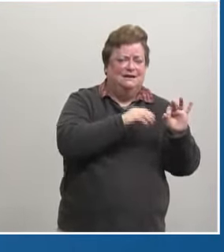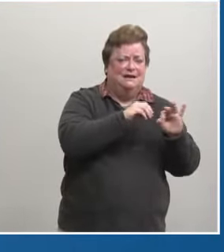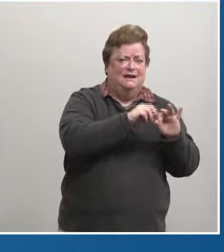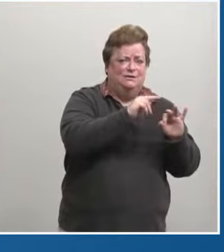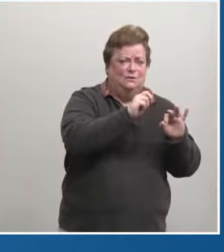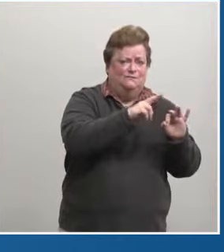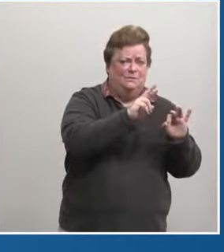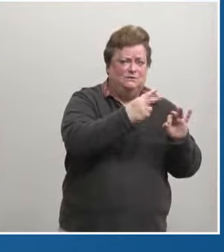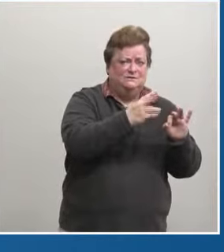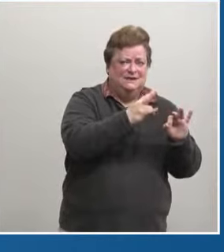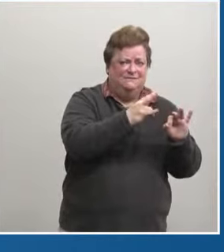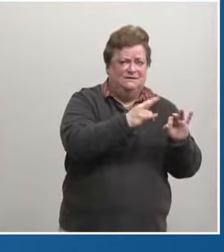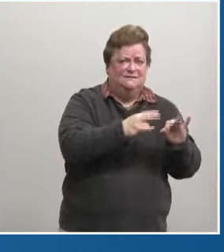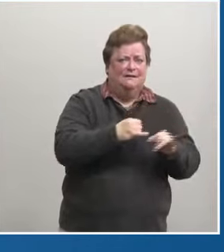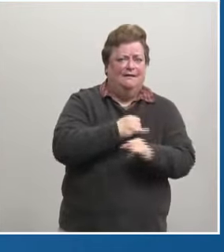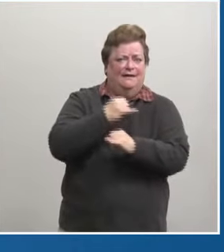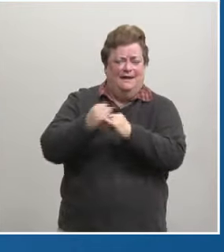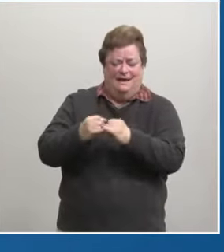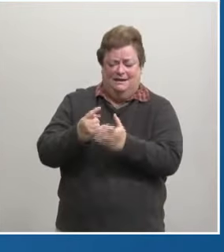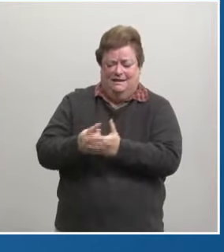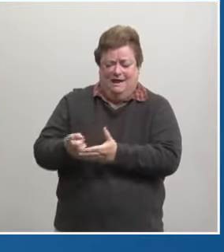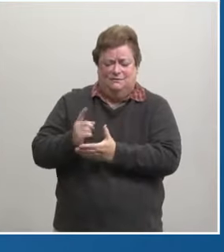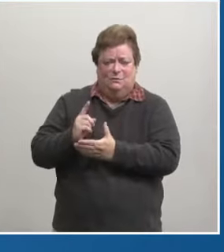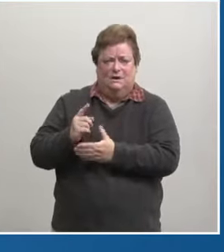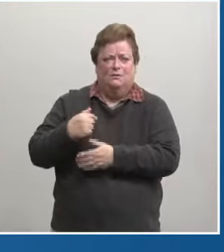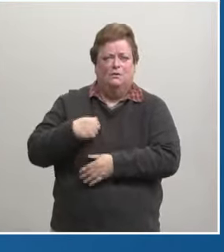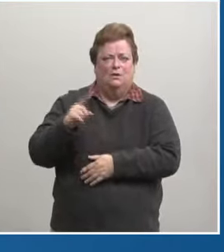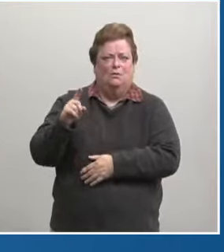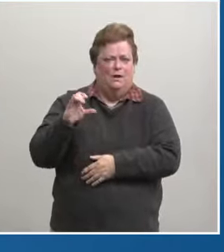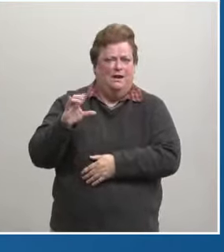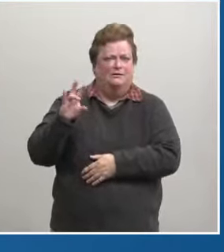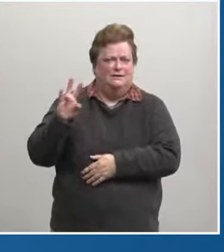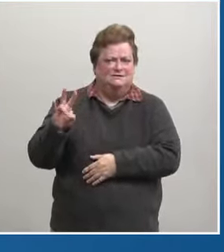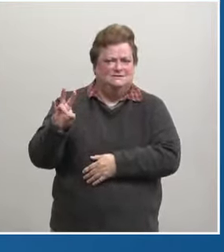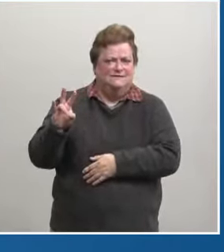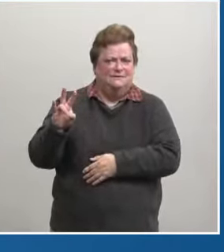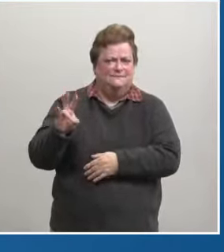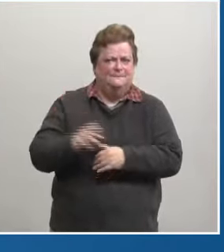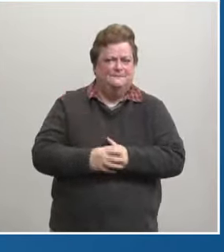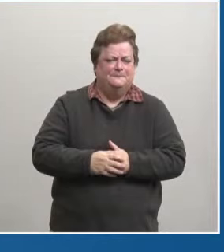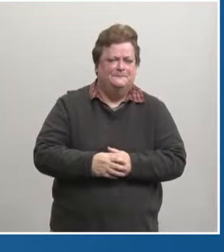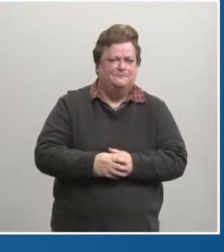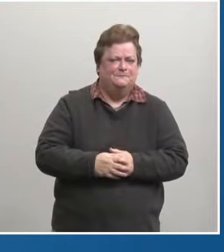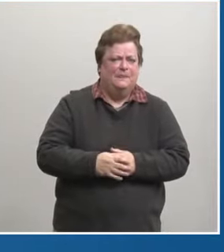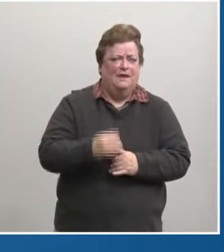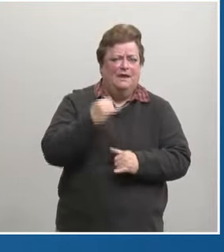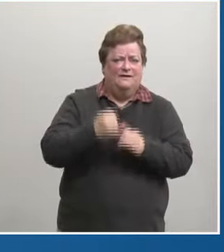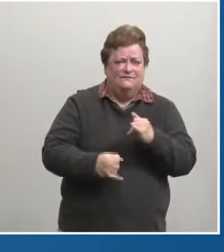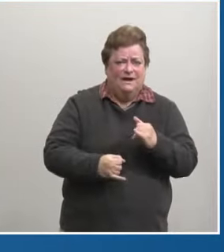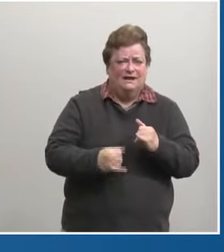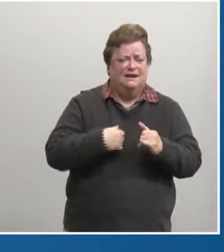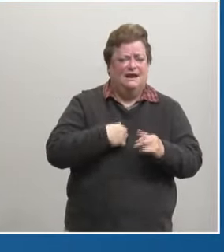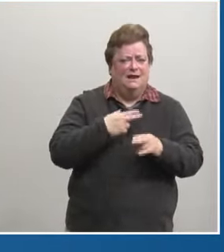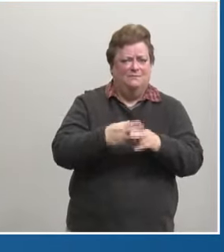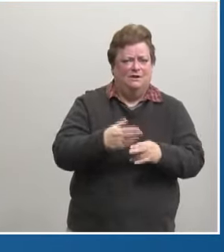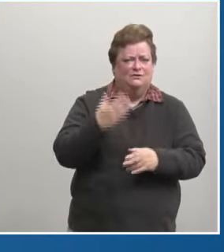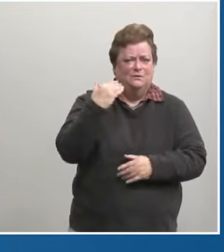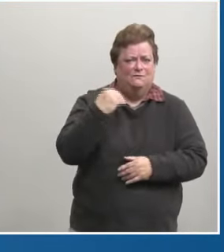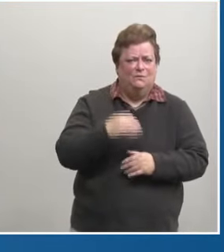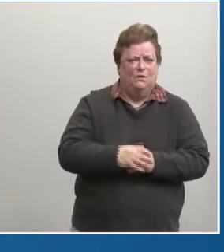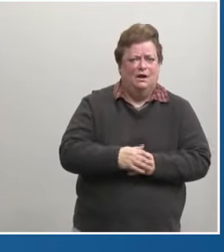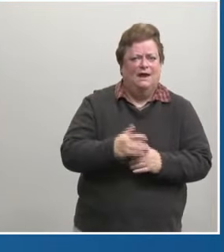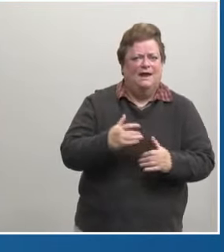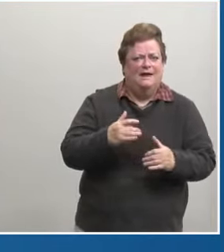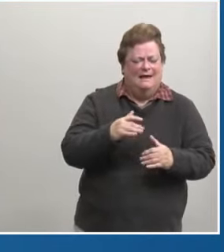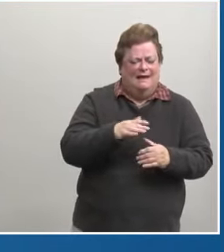7th. At the end of last week, we were at 107 patients. And finally, as I have mentioned before,